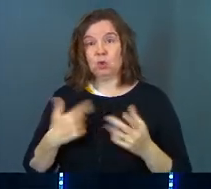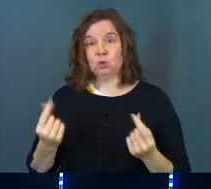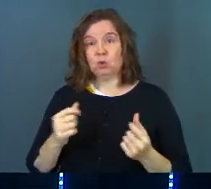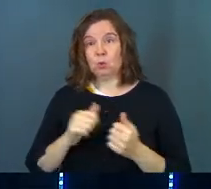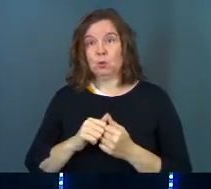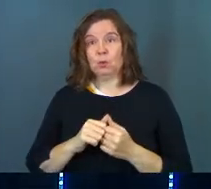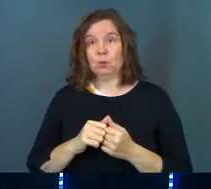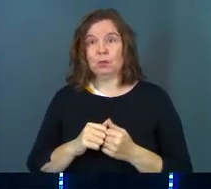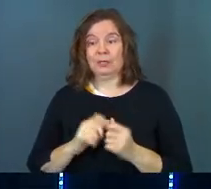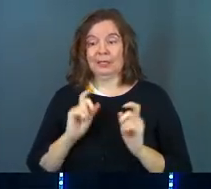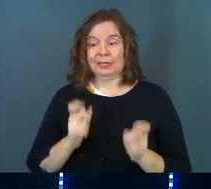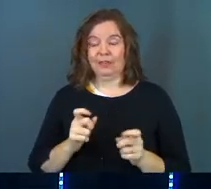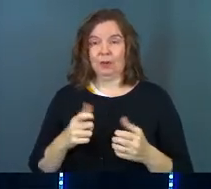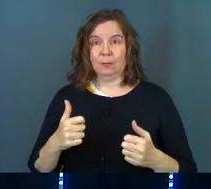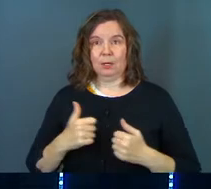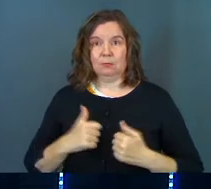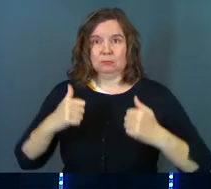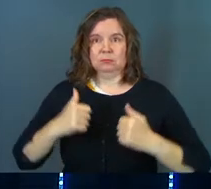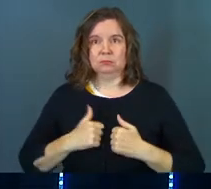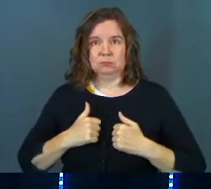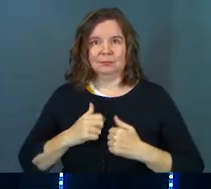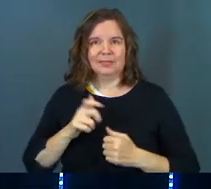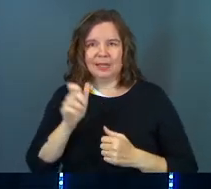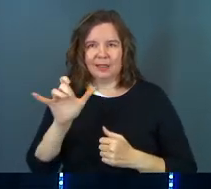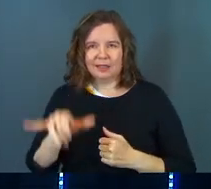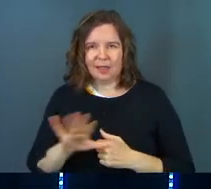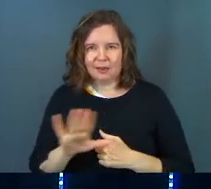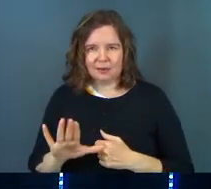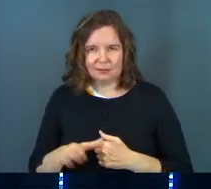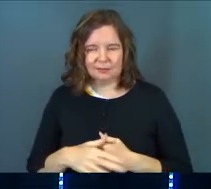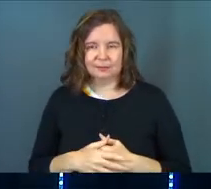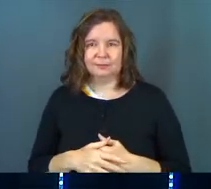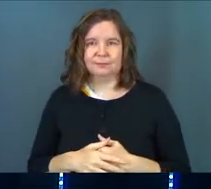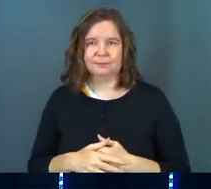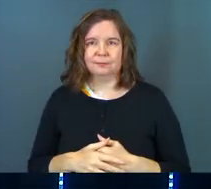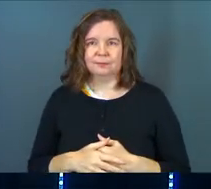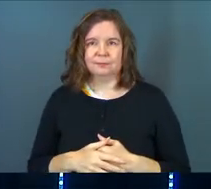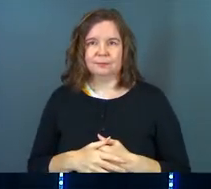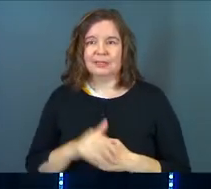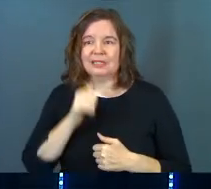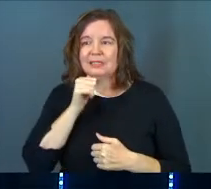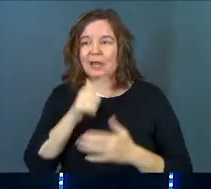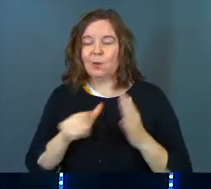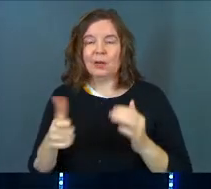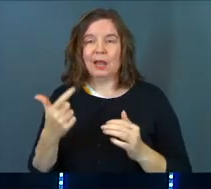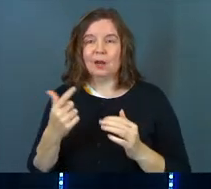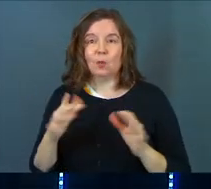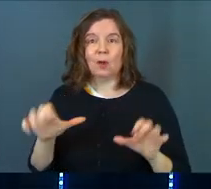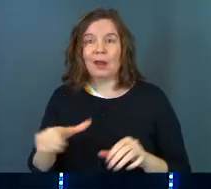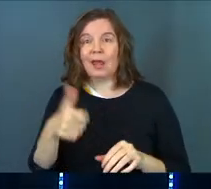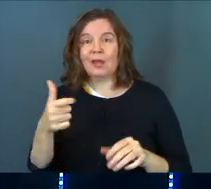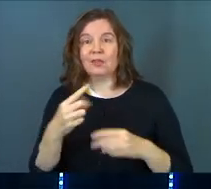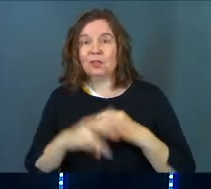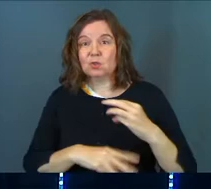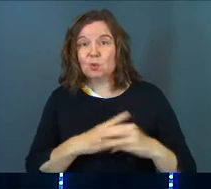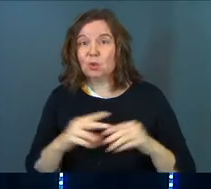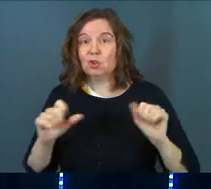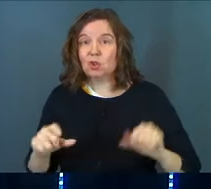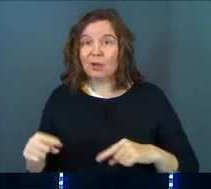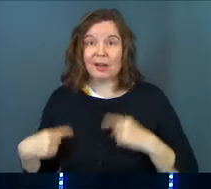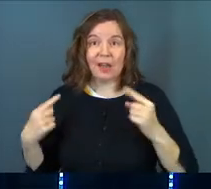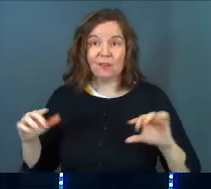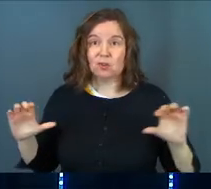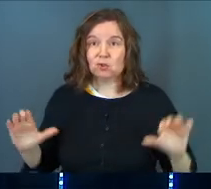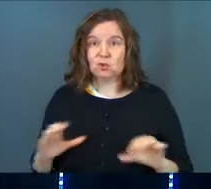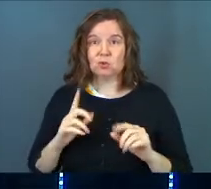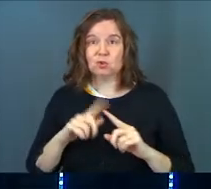you would do with the, you know, give him a shock with the paddles. It's nothing like that. It's not what anybody else in this world could